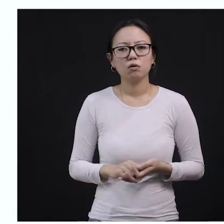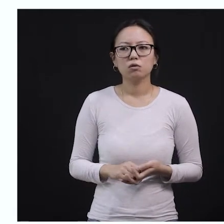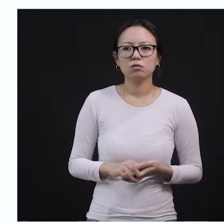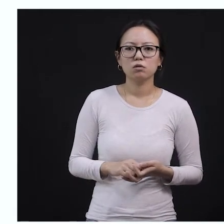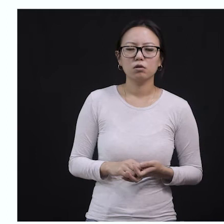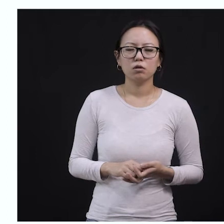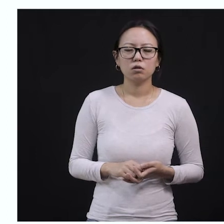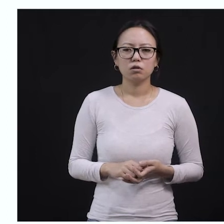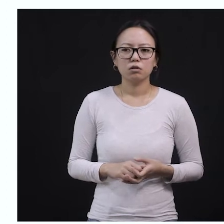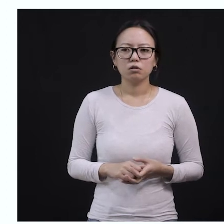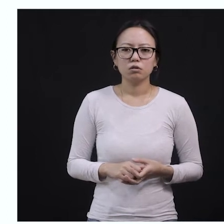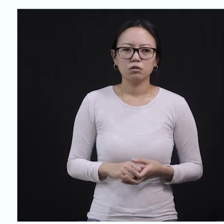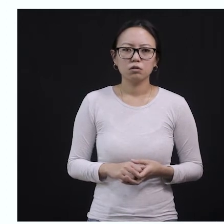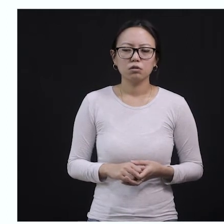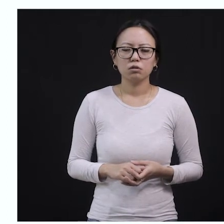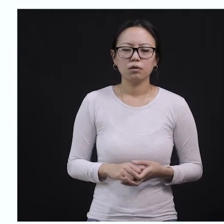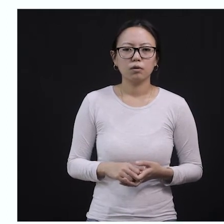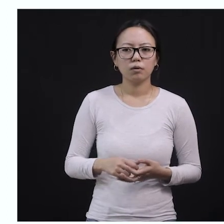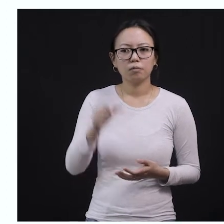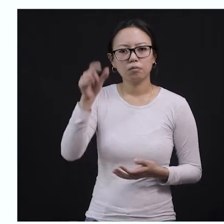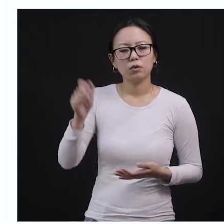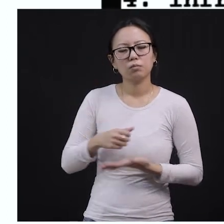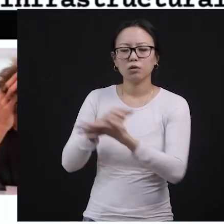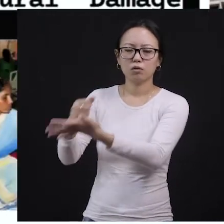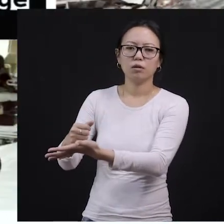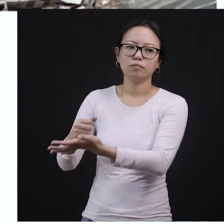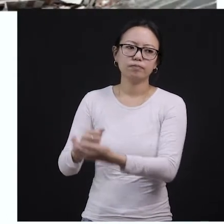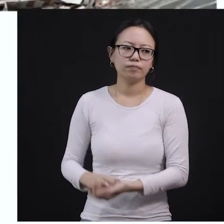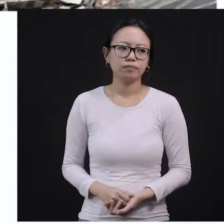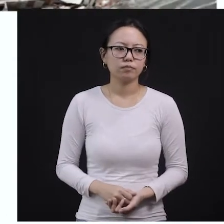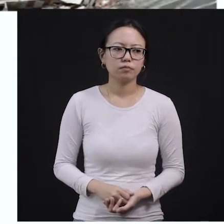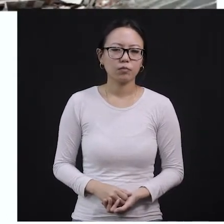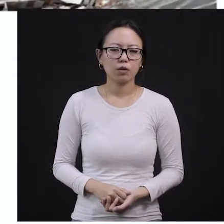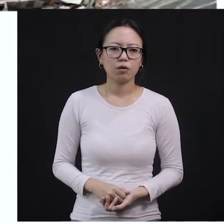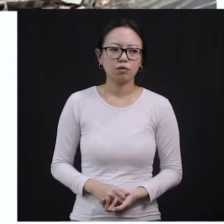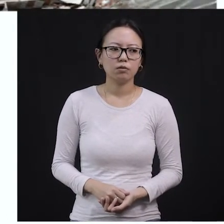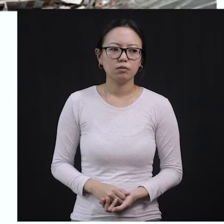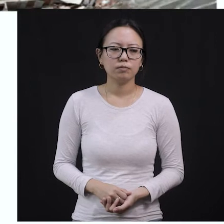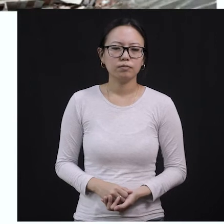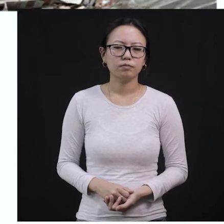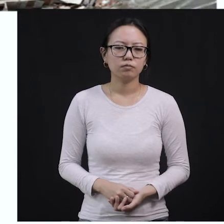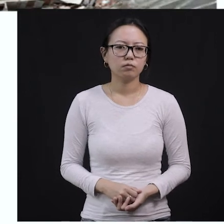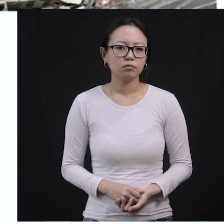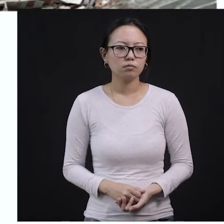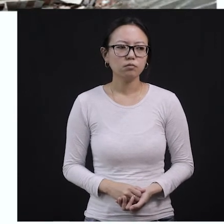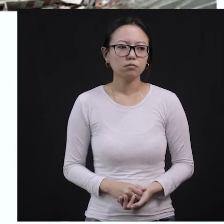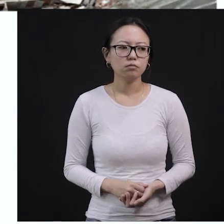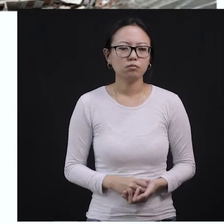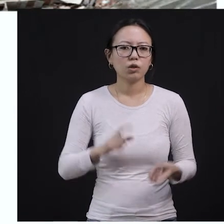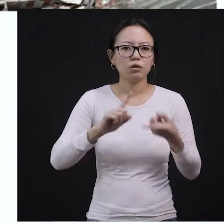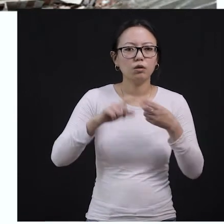we need to look out to help someone, okay? Now here, there are some certain effects